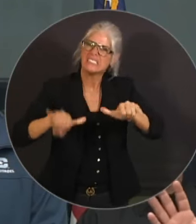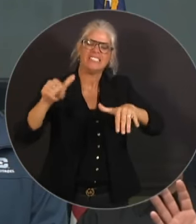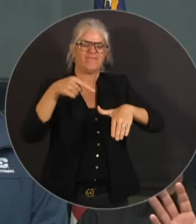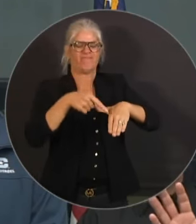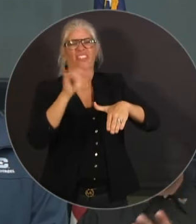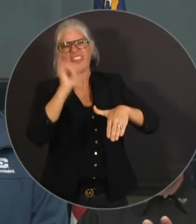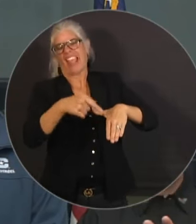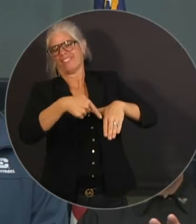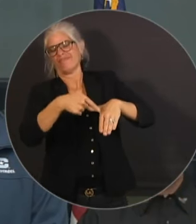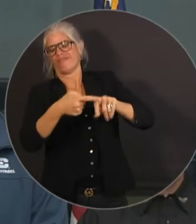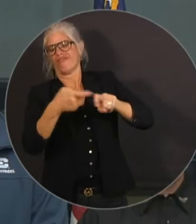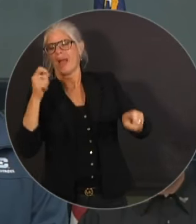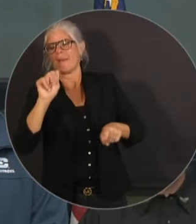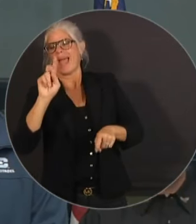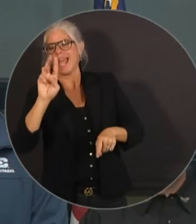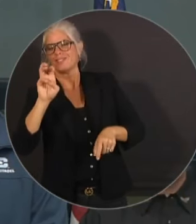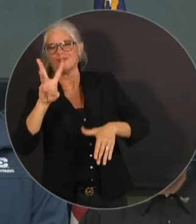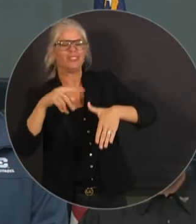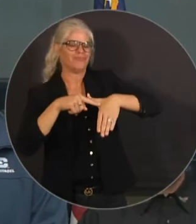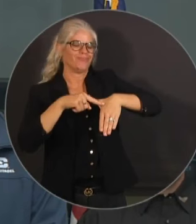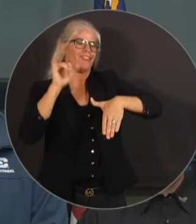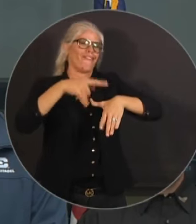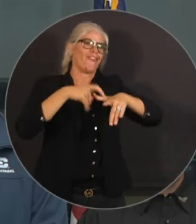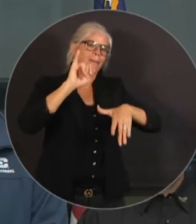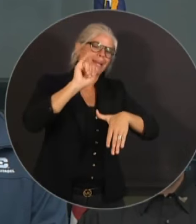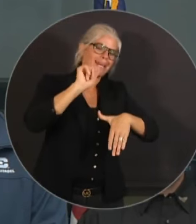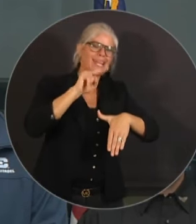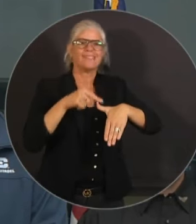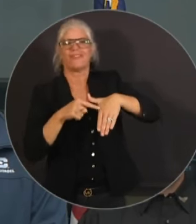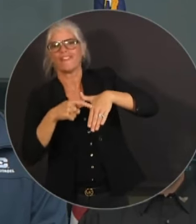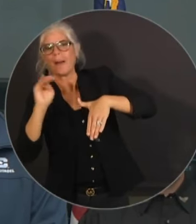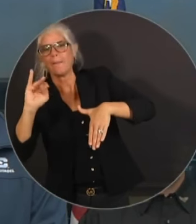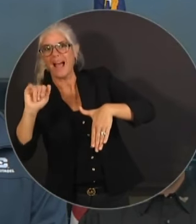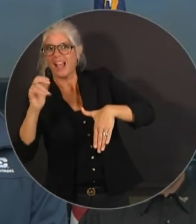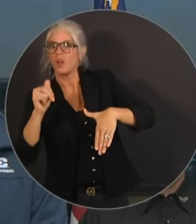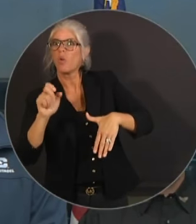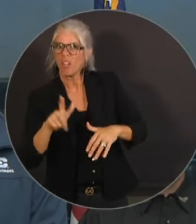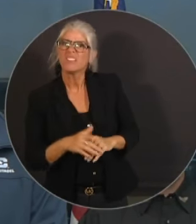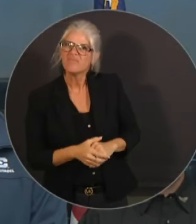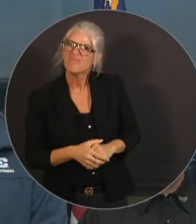that's not guaranteed. This has the potential to be a type of storm not only that